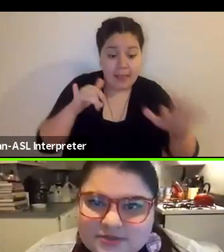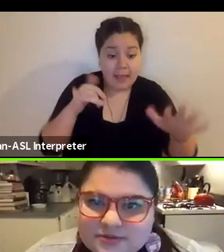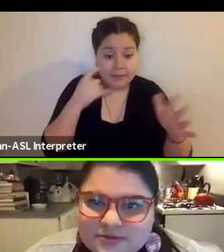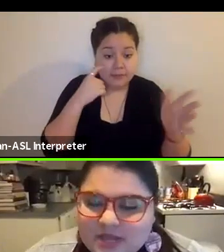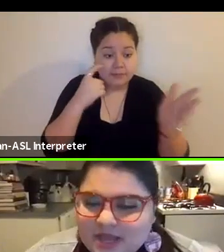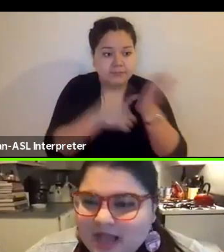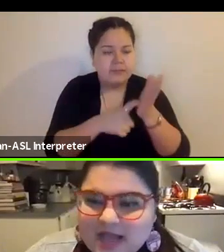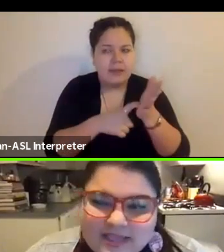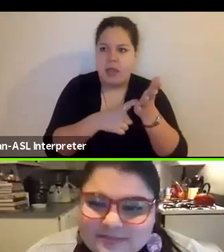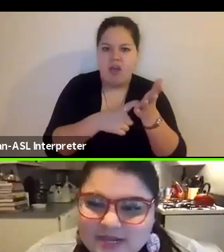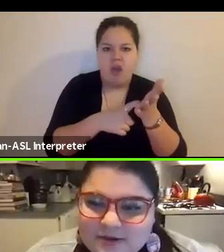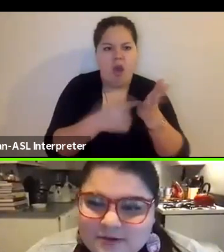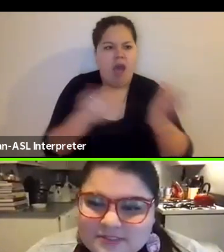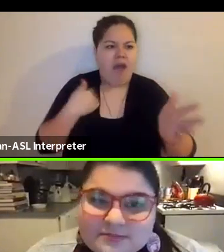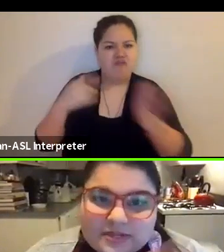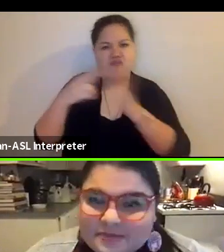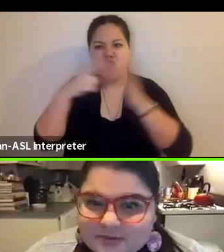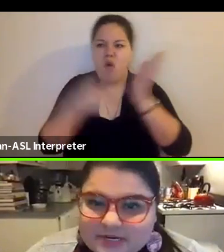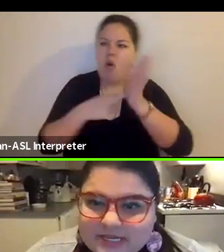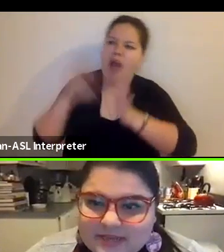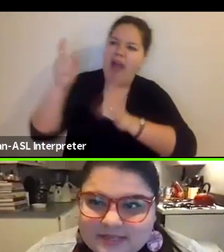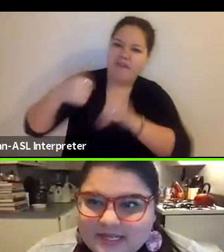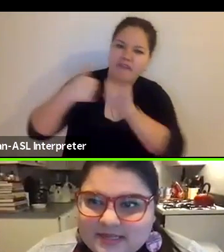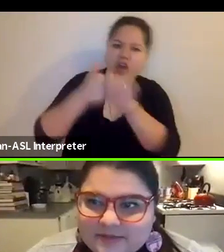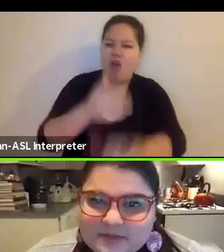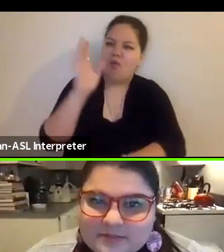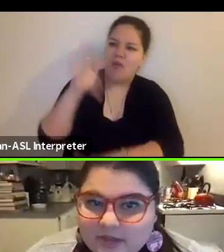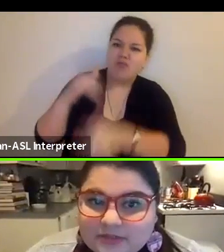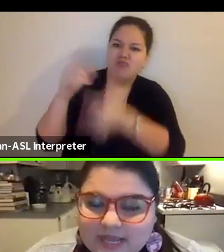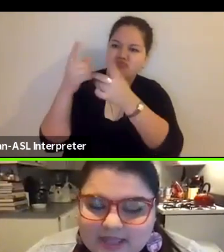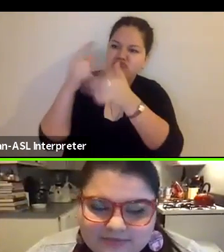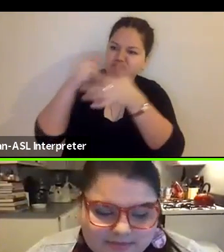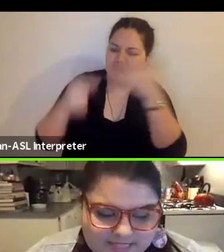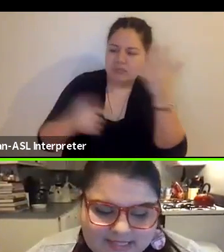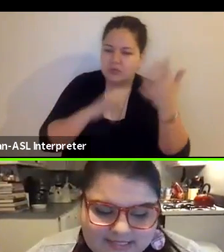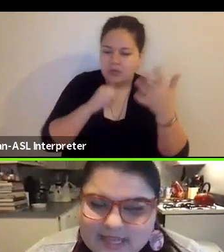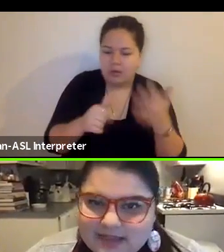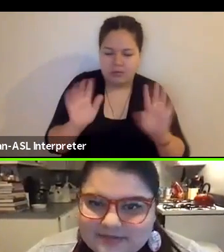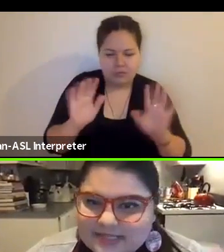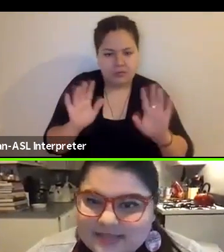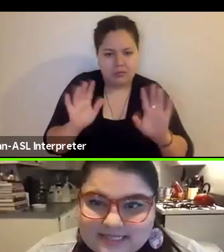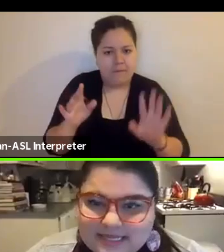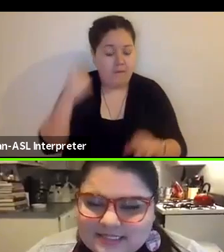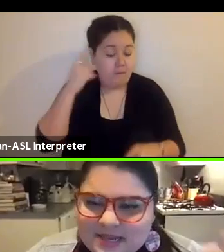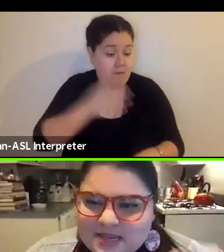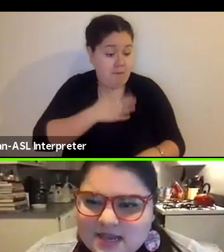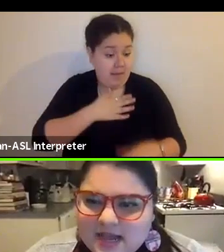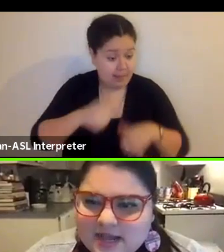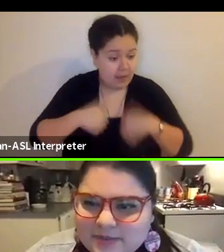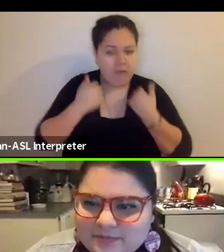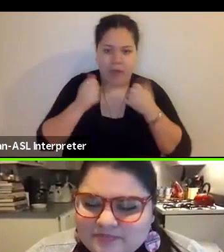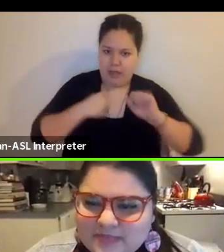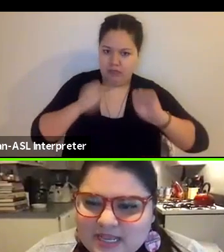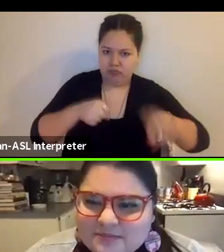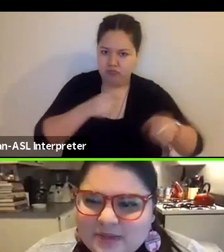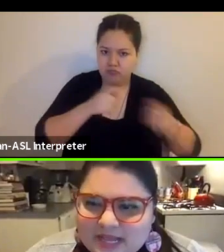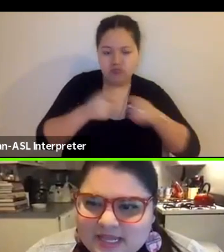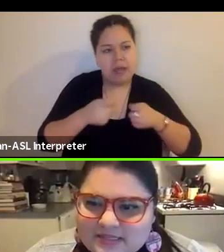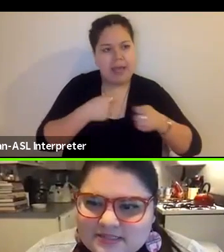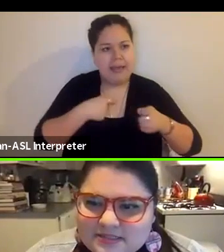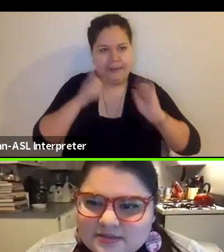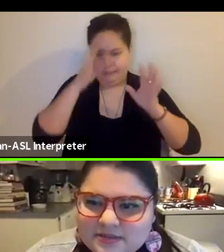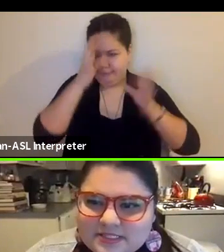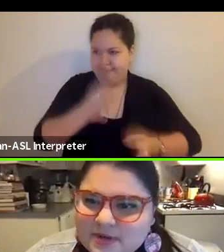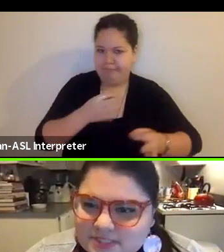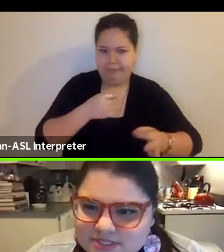should not do. I am no supreme authority of anything other than my own life and my cat's lives, and that's it.